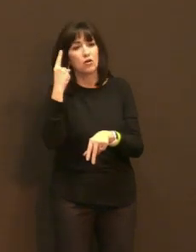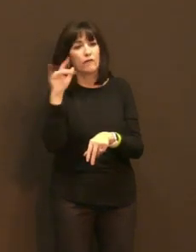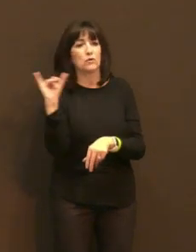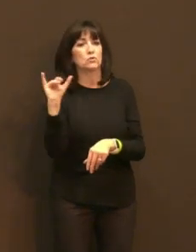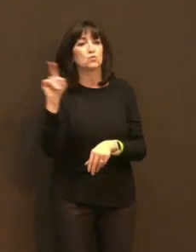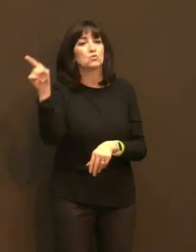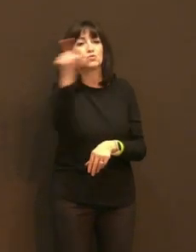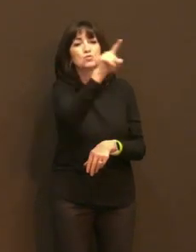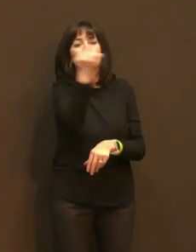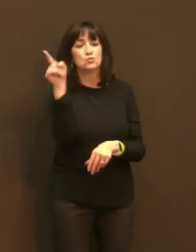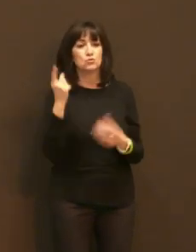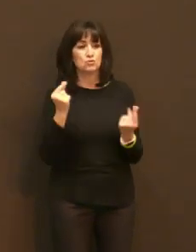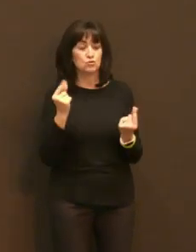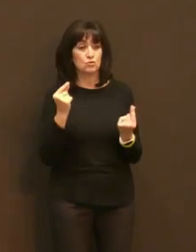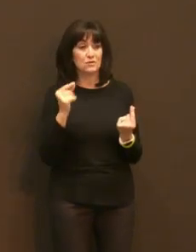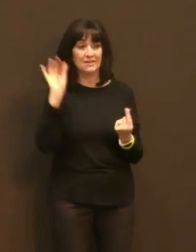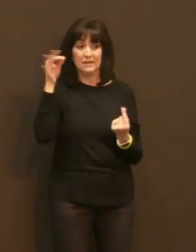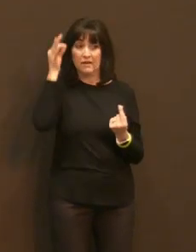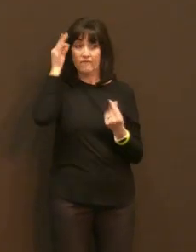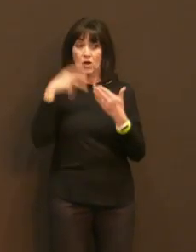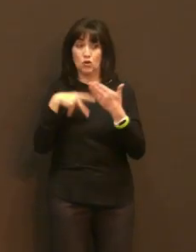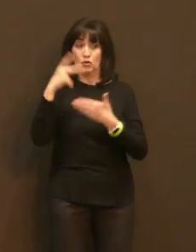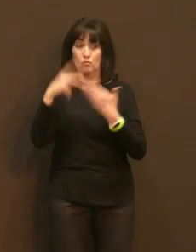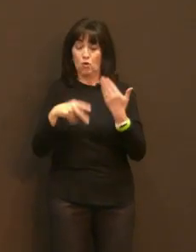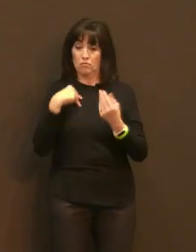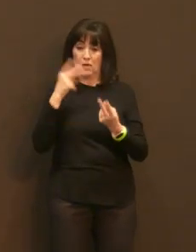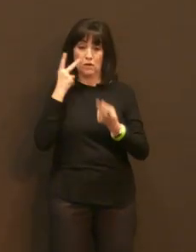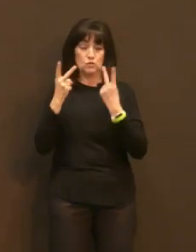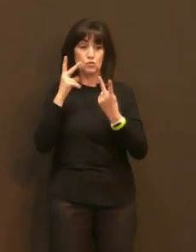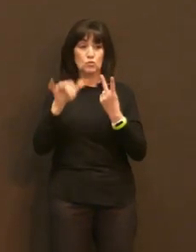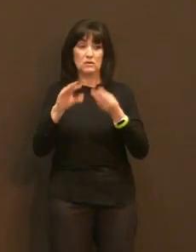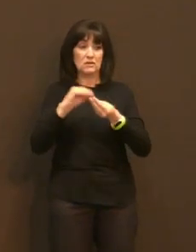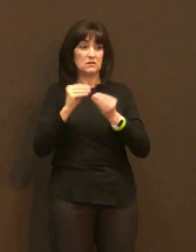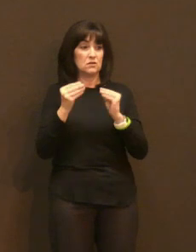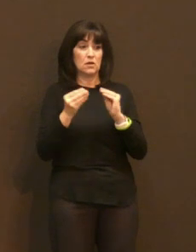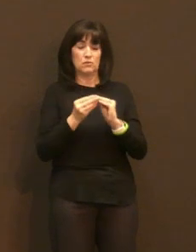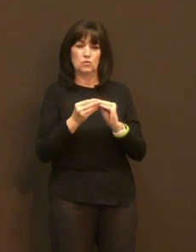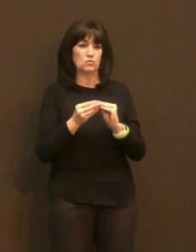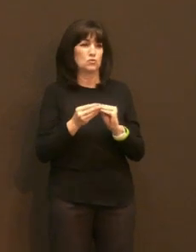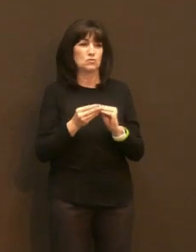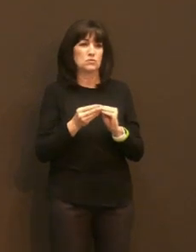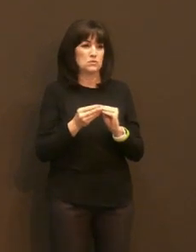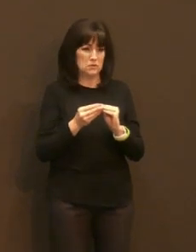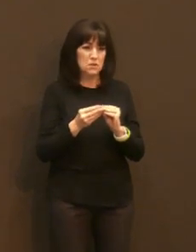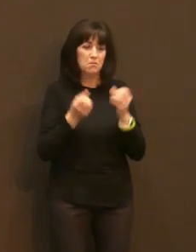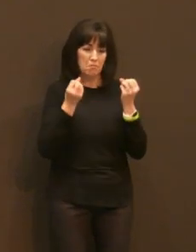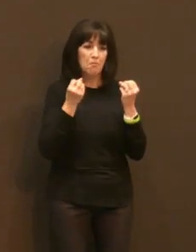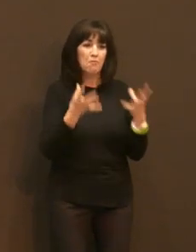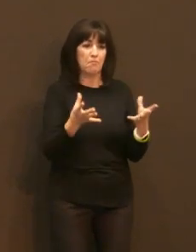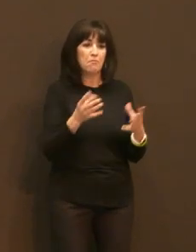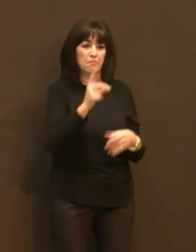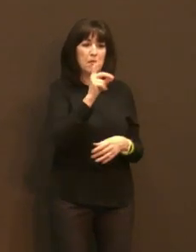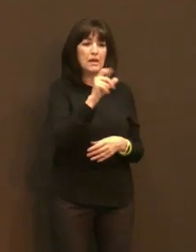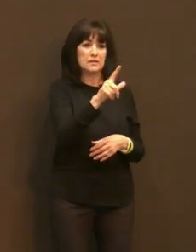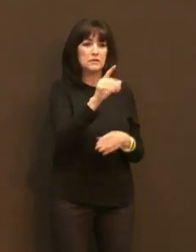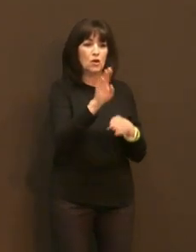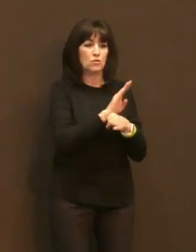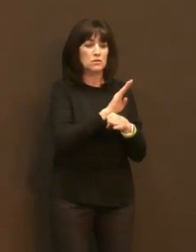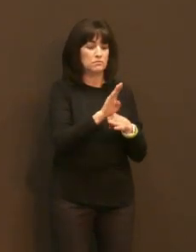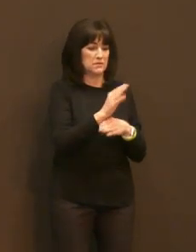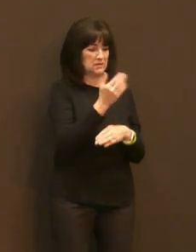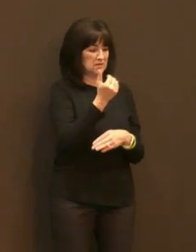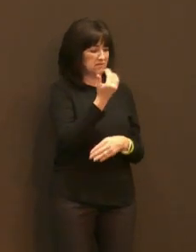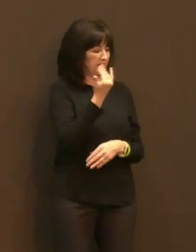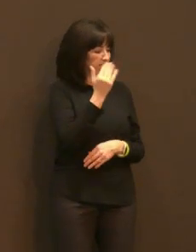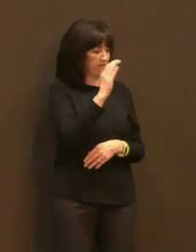possible. With respect to the federal program, I've seen the numbers. It's a huge number of Delaware businesses. I want to say between 1,500